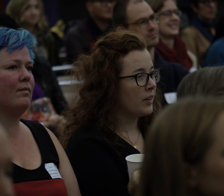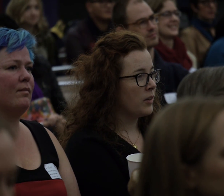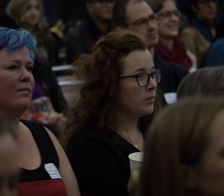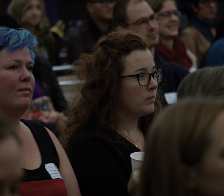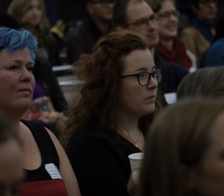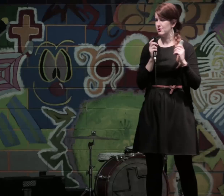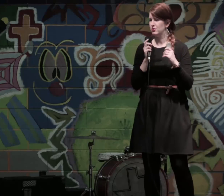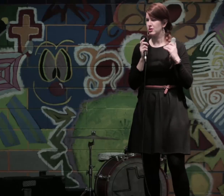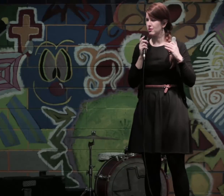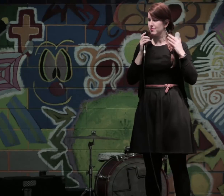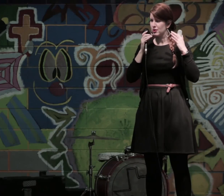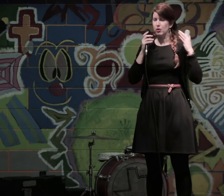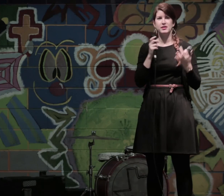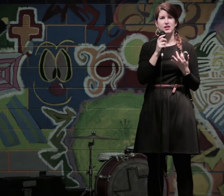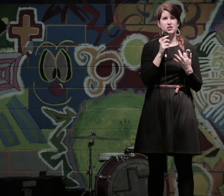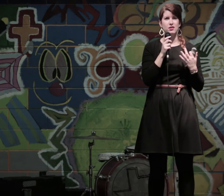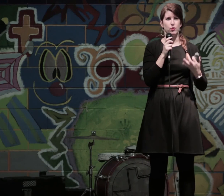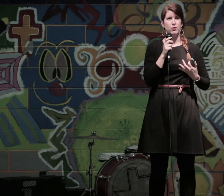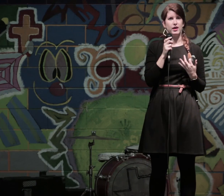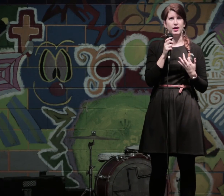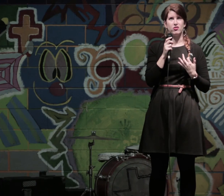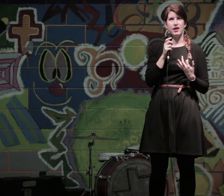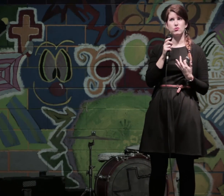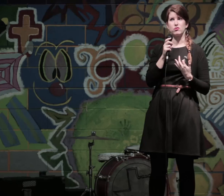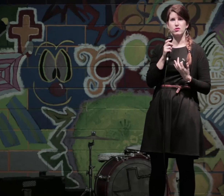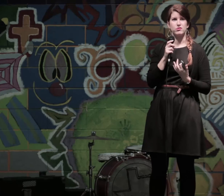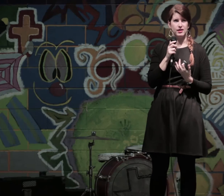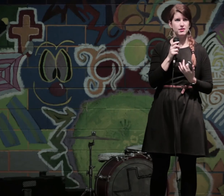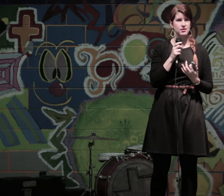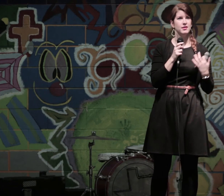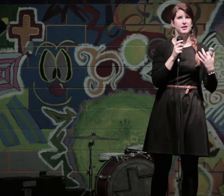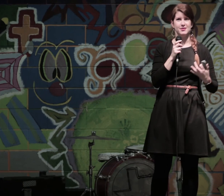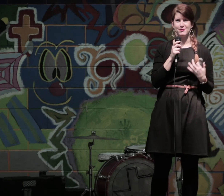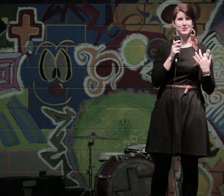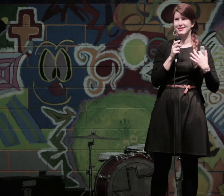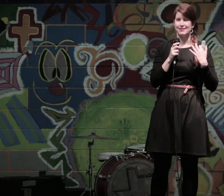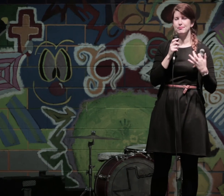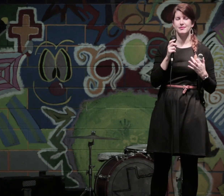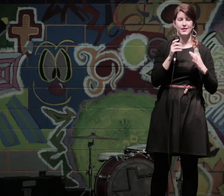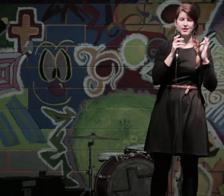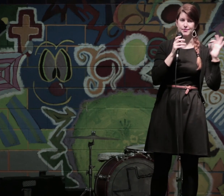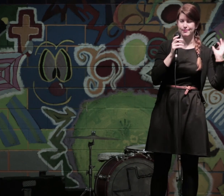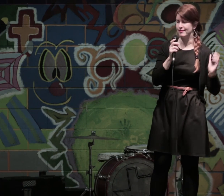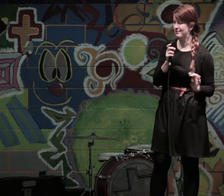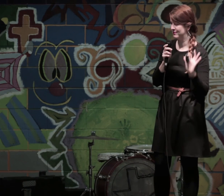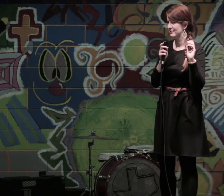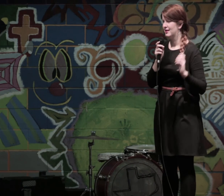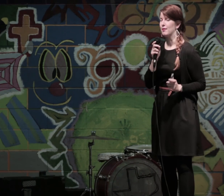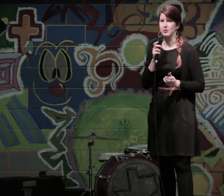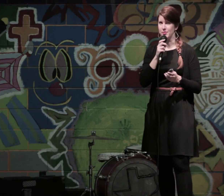later. So just globalization and the way we interact with the world around us, it's just, I'm